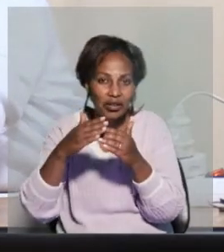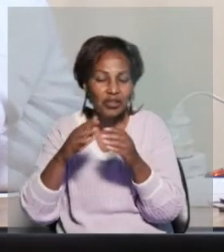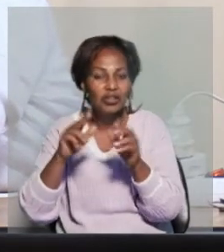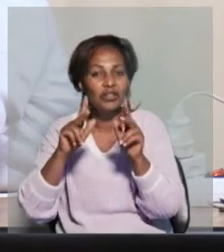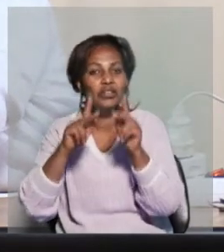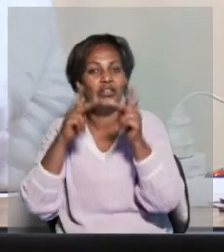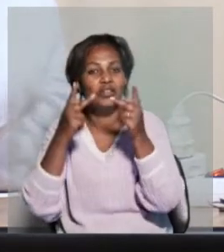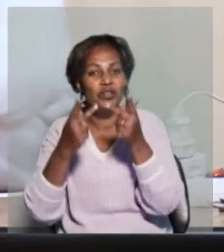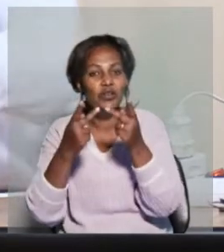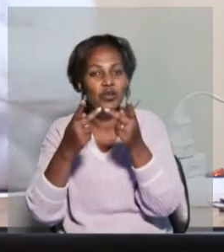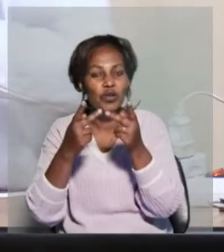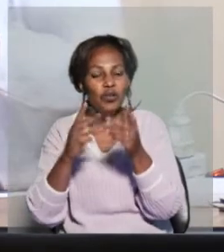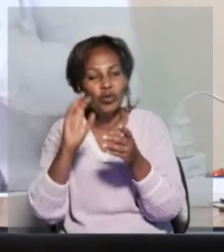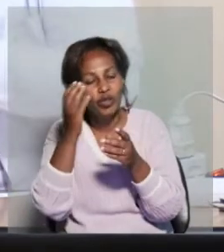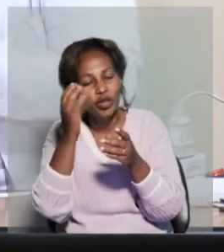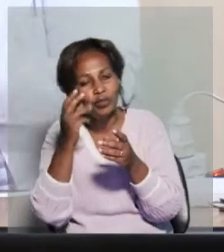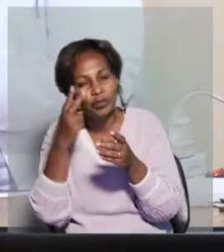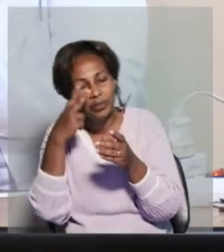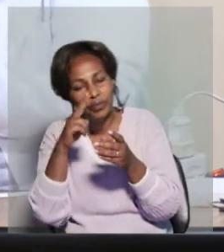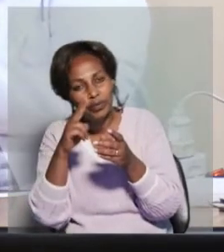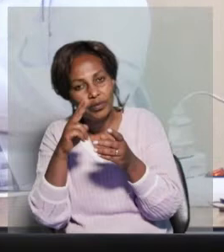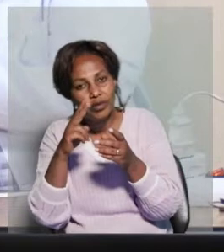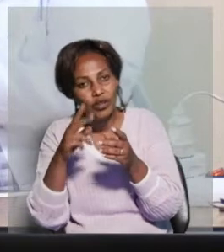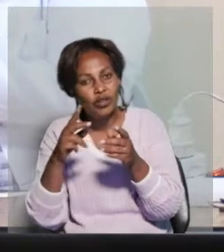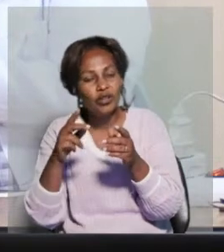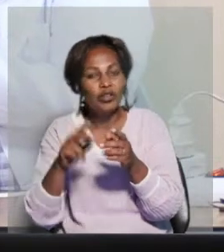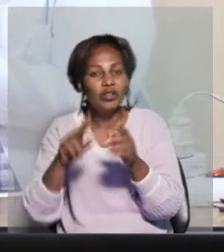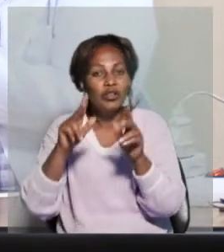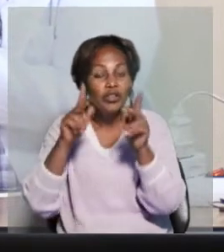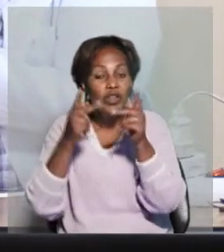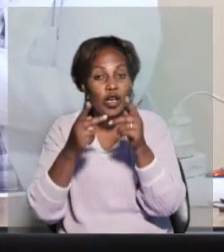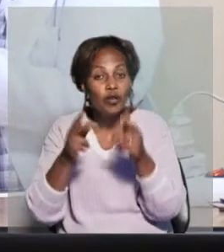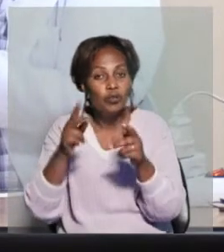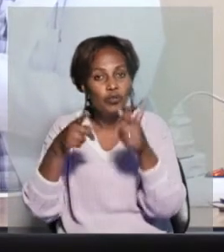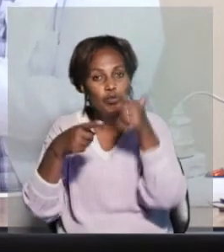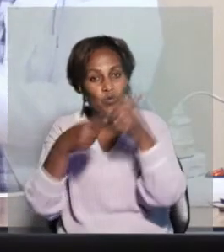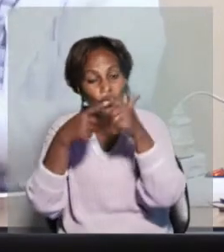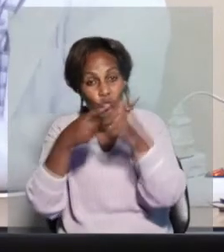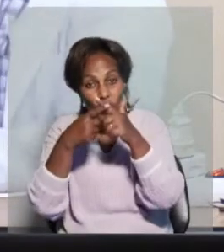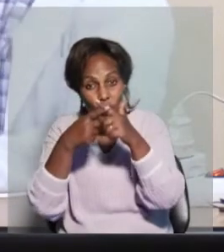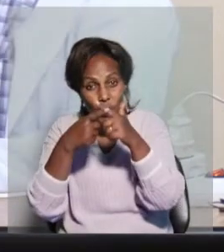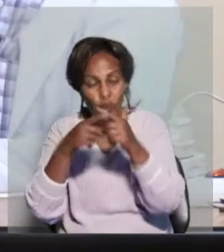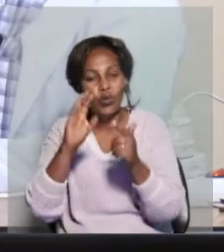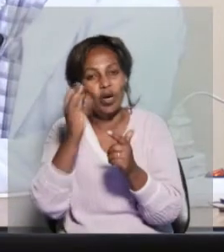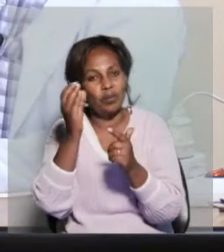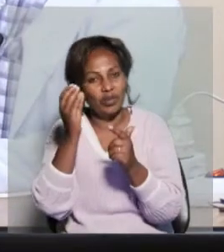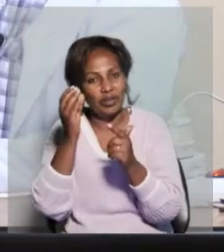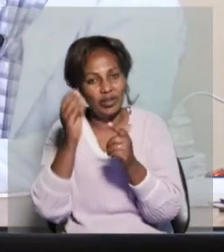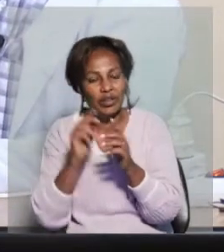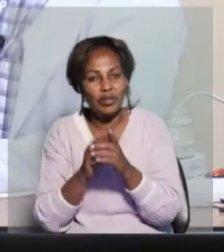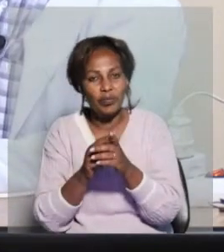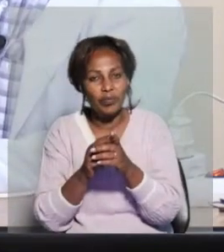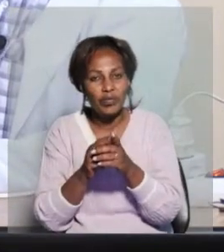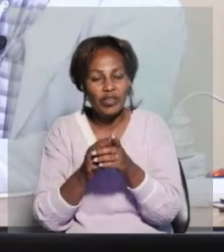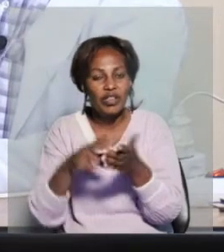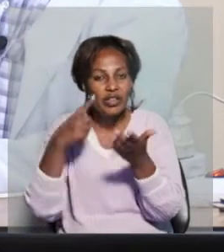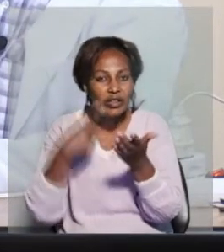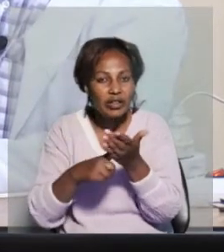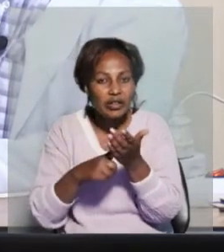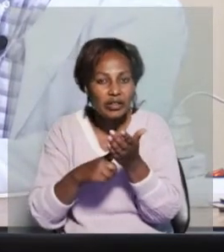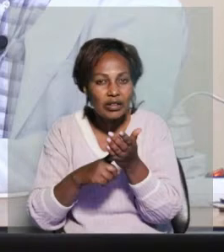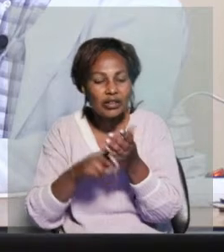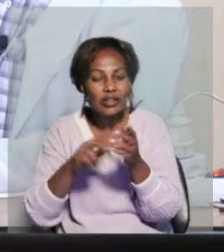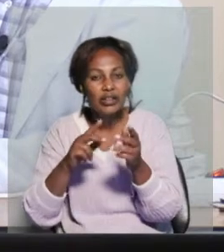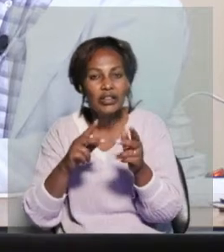lamps. Say type 2 lamps. We will call this lamp type 2 lamps. This kind of